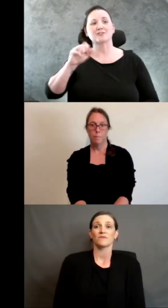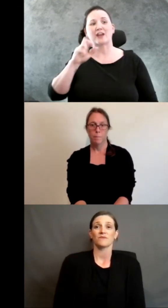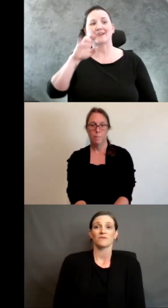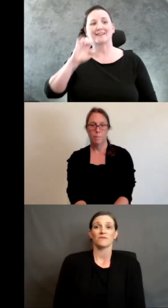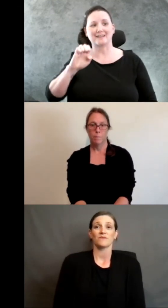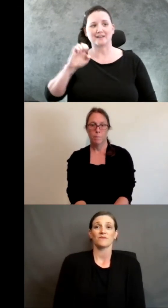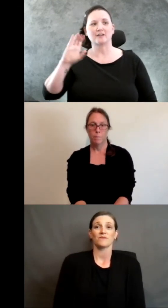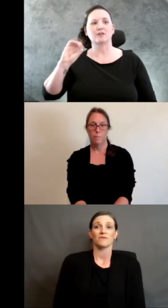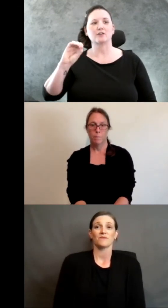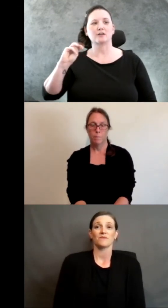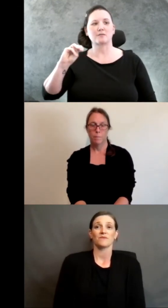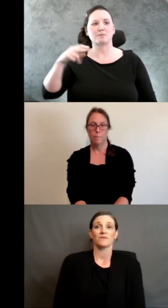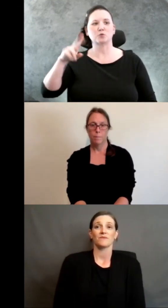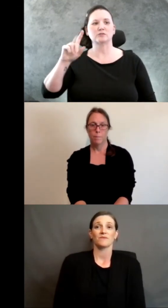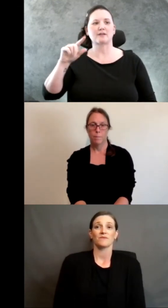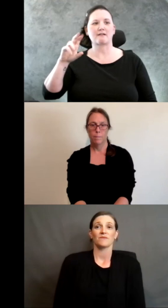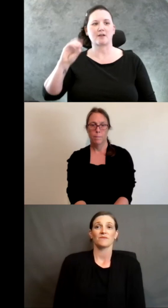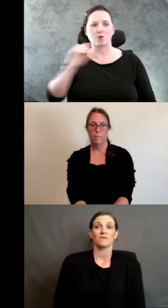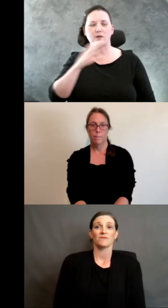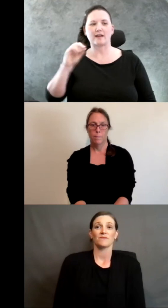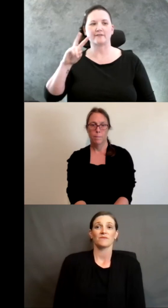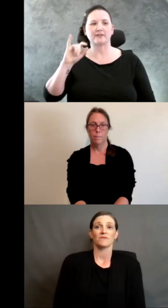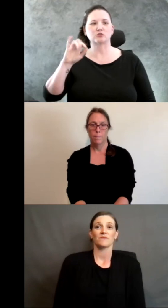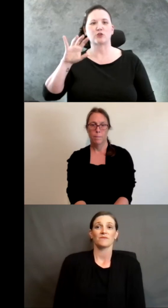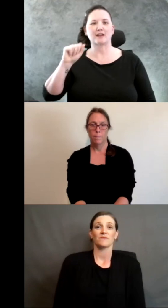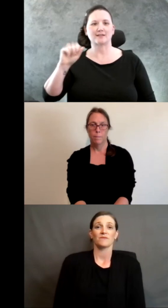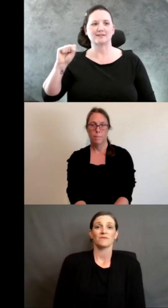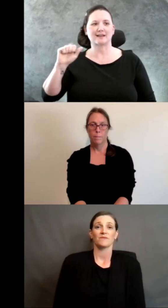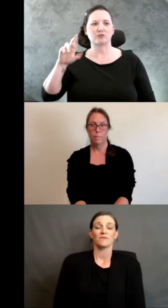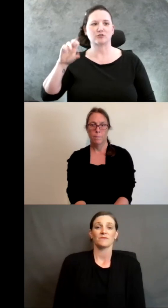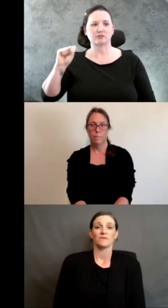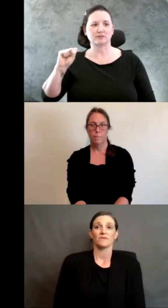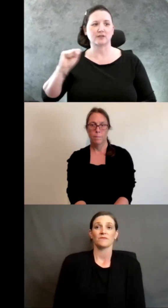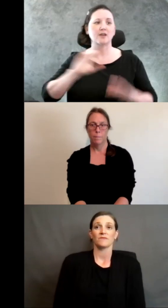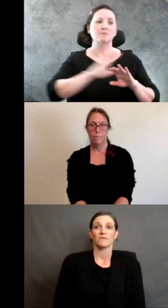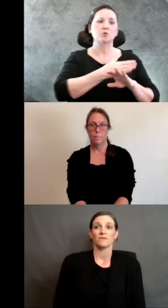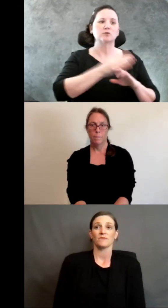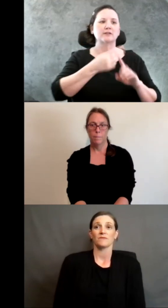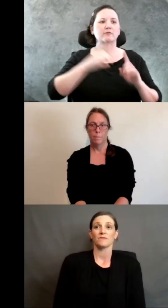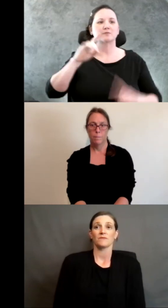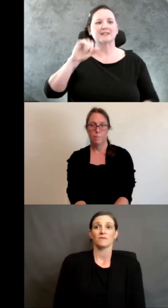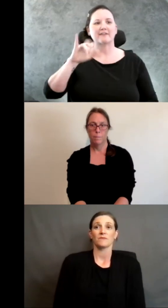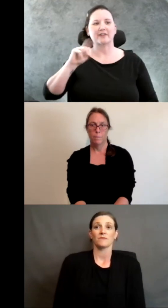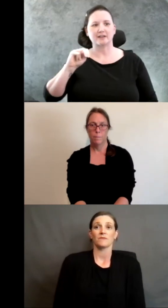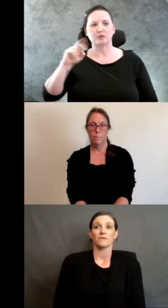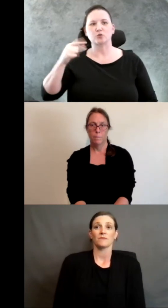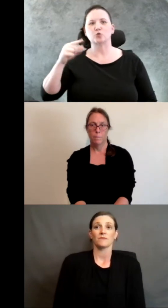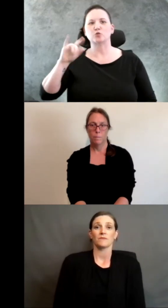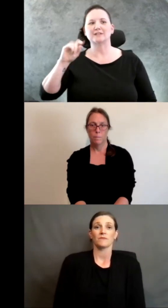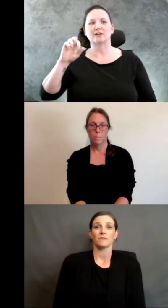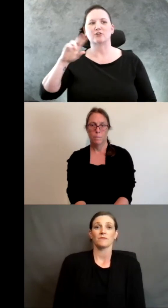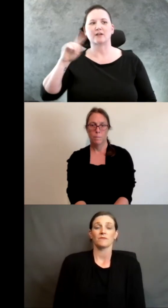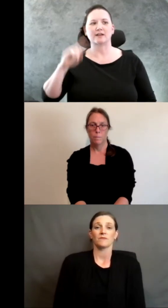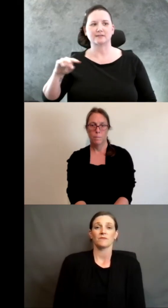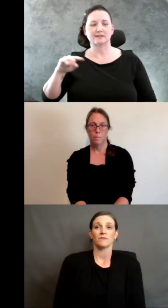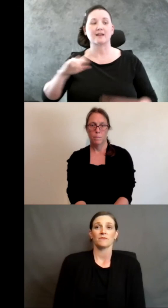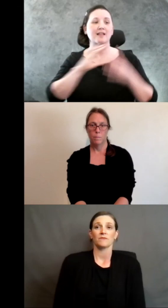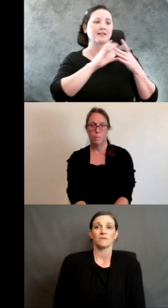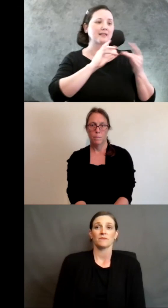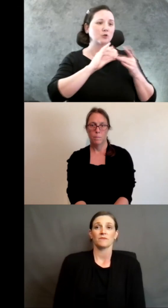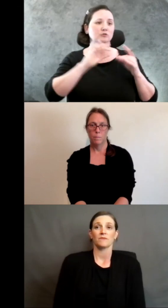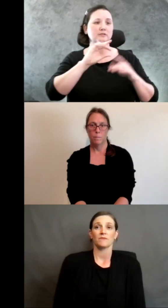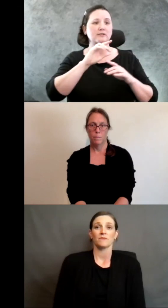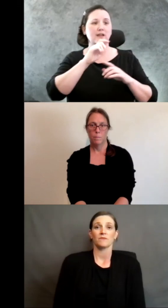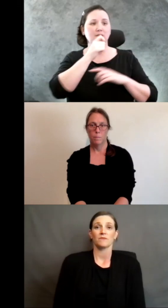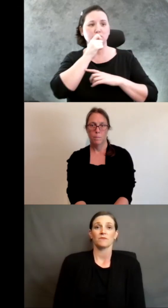Gutierrez. Lyrics and vocals: Jackie Campazano. Copyright 2021, Paths of Destiny Collective. When